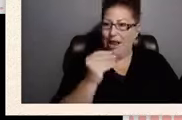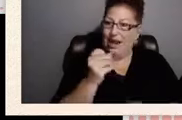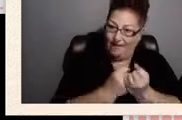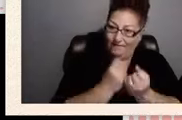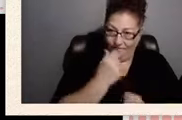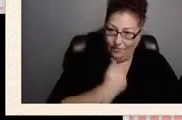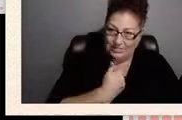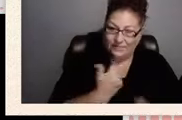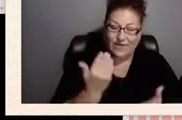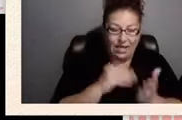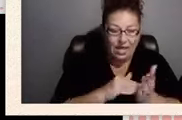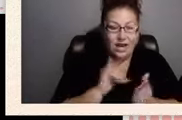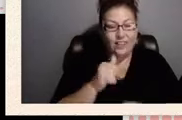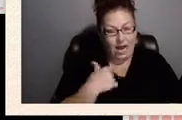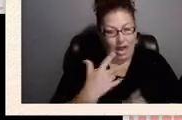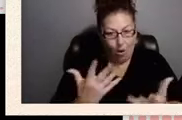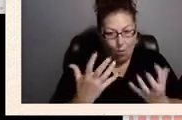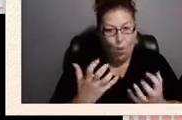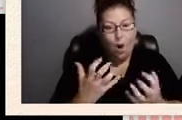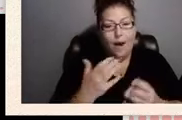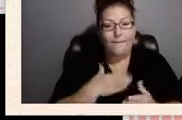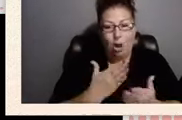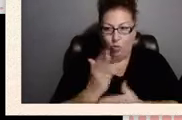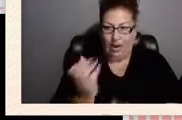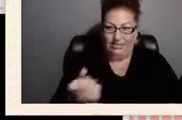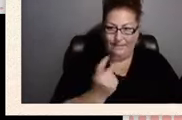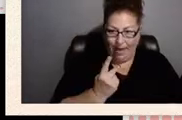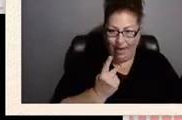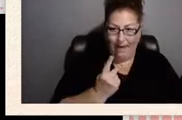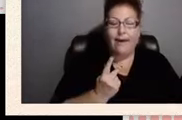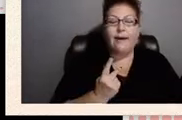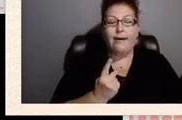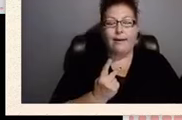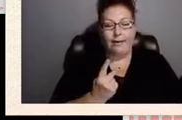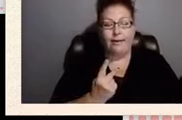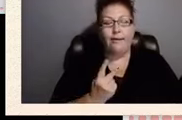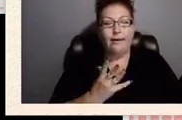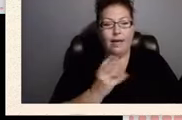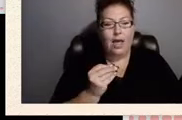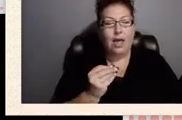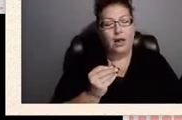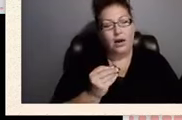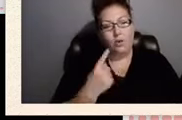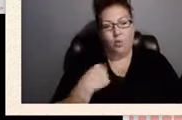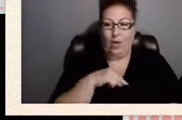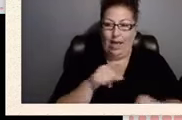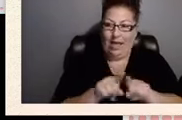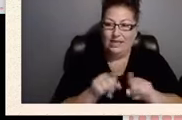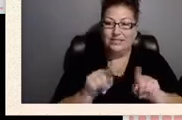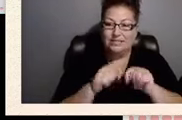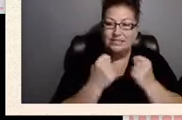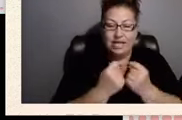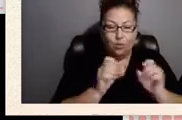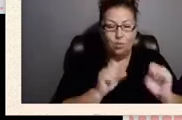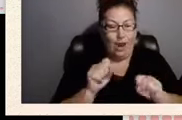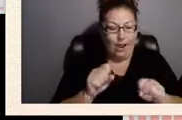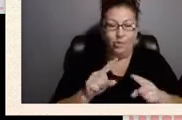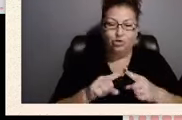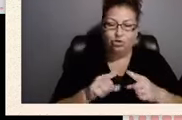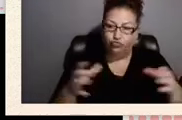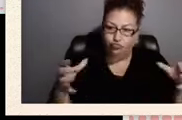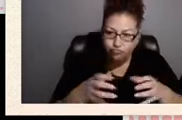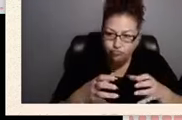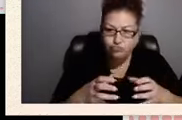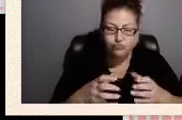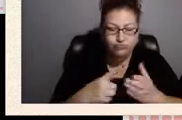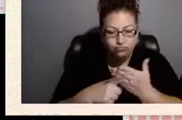I would like to get my rights back. And we were, as a team, we were able to get together and draw out